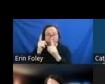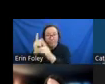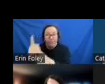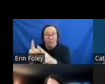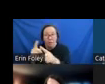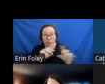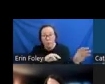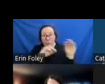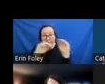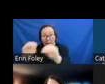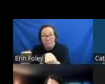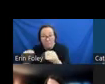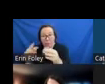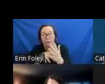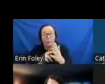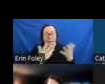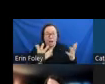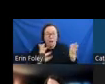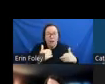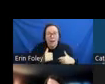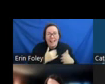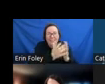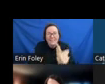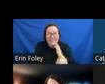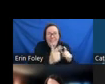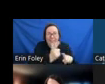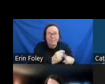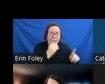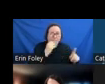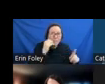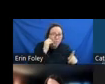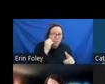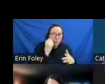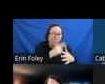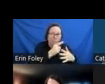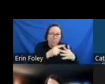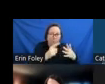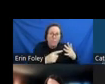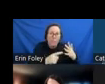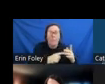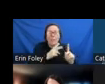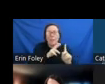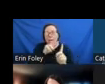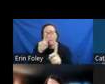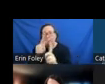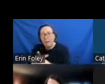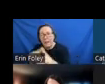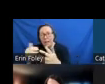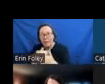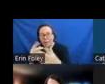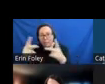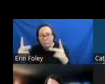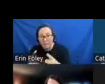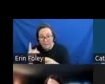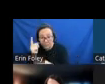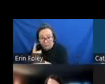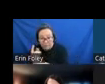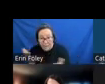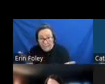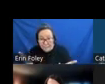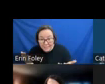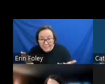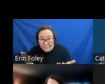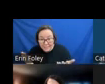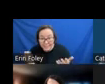is generalizing, because our goal is to do a shakedown cruise. We do not want to be building the plane